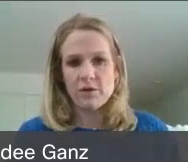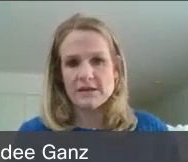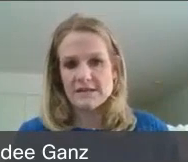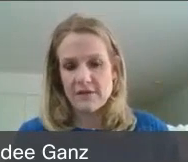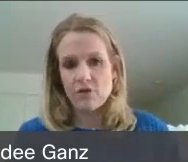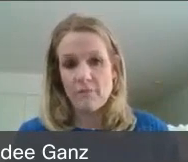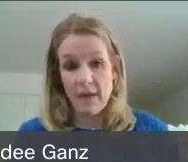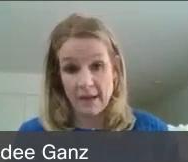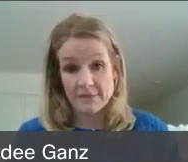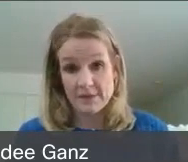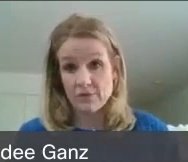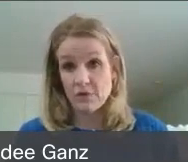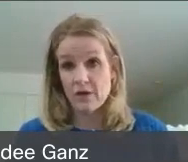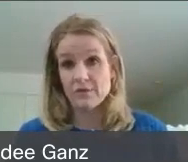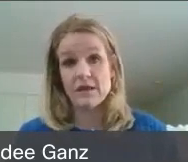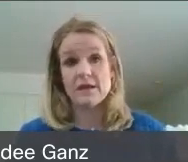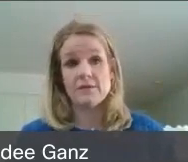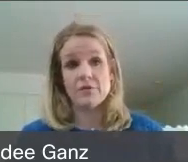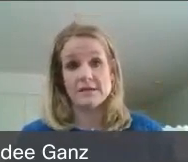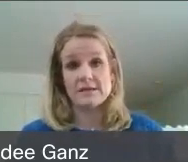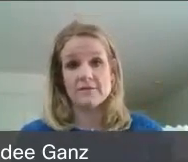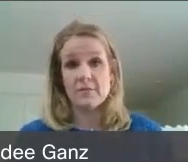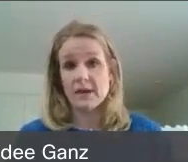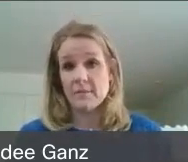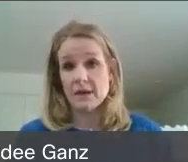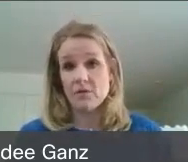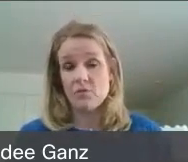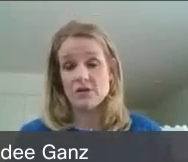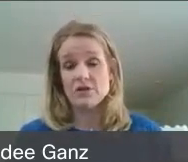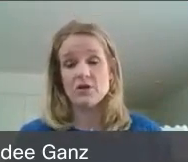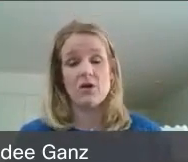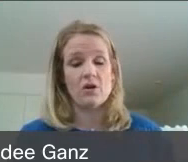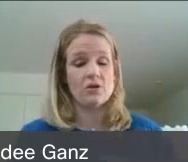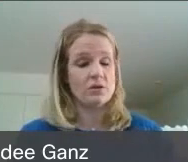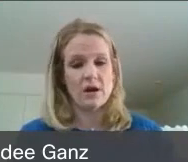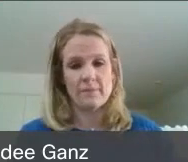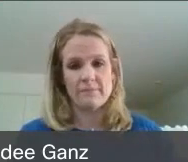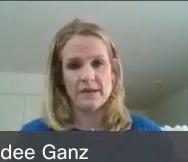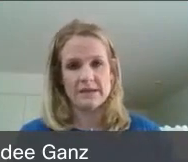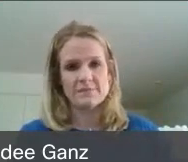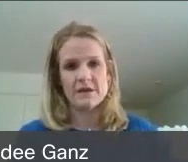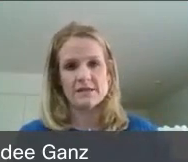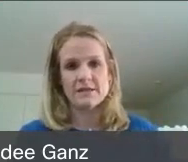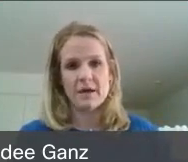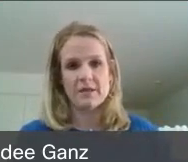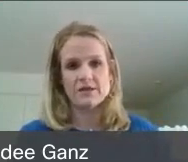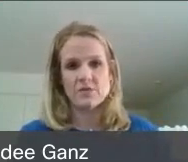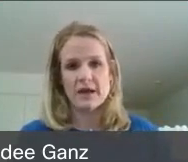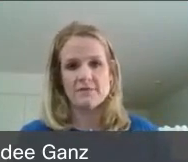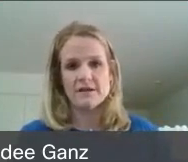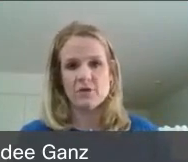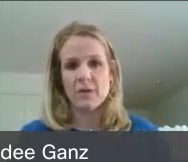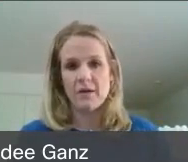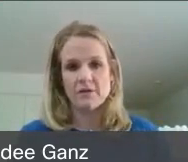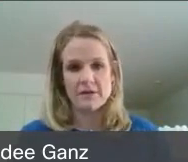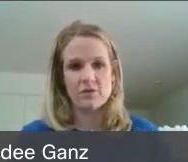We deployed several maps throughout the process of the pandemic, which are being displayed to the public. So we